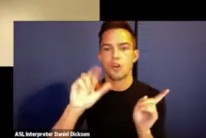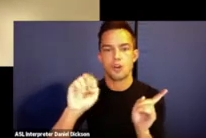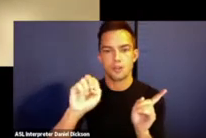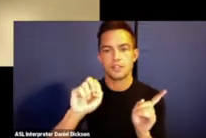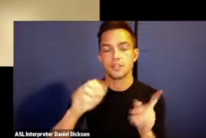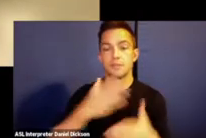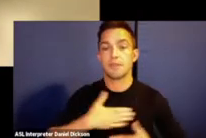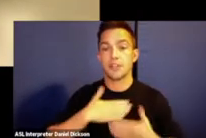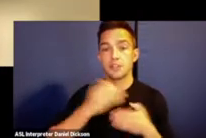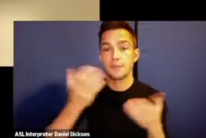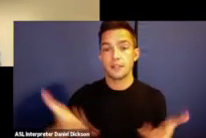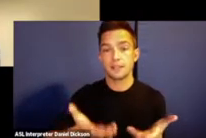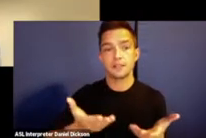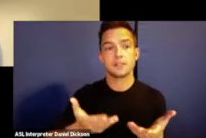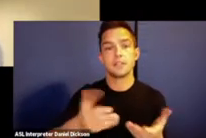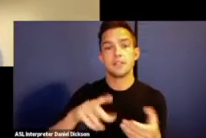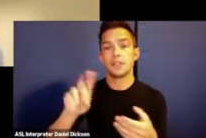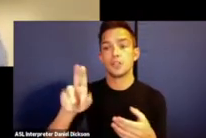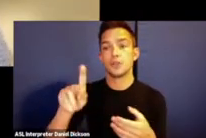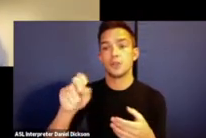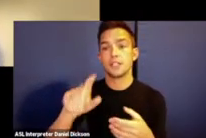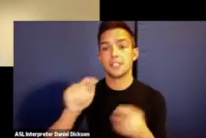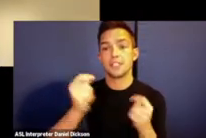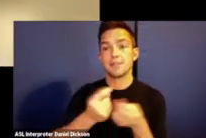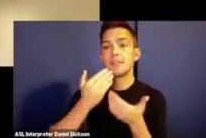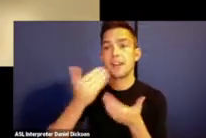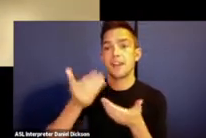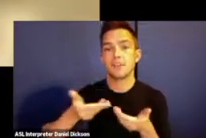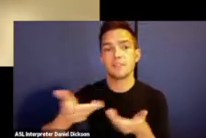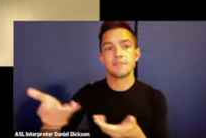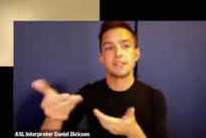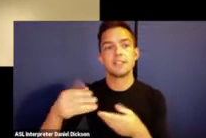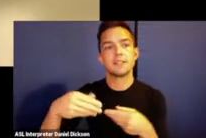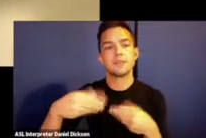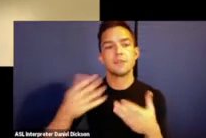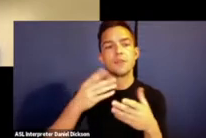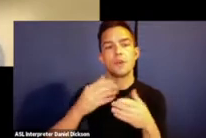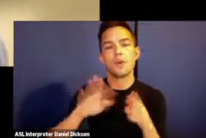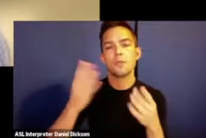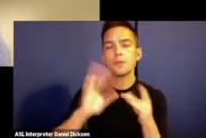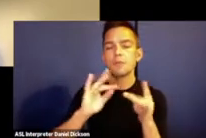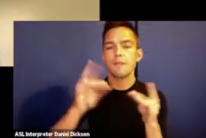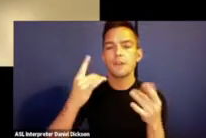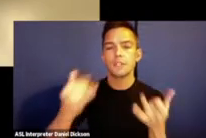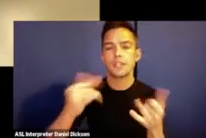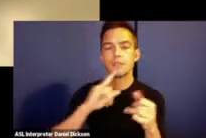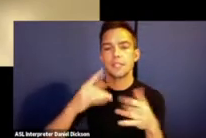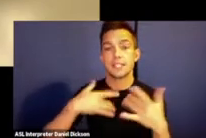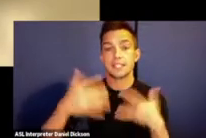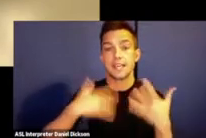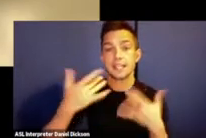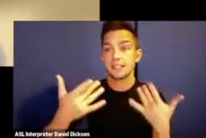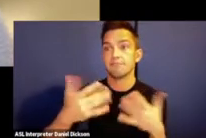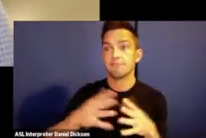you to the Duke team for your invitation to give some opening remarks to today's really exciting and